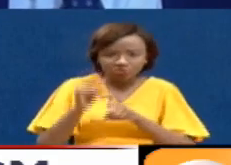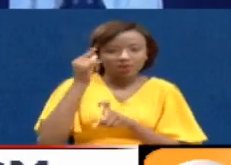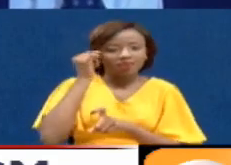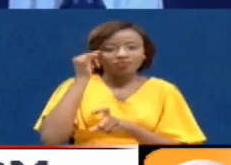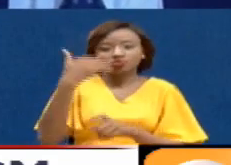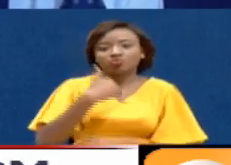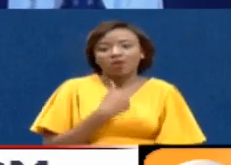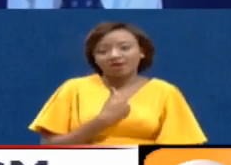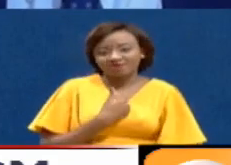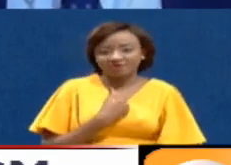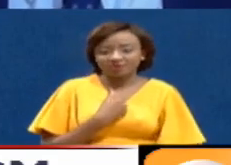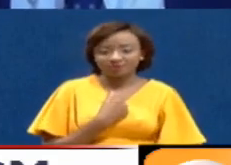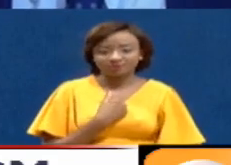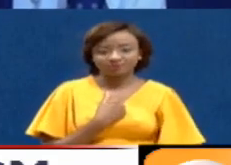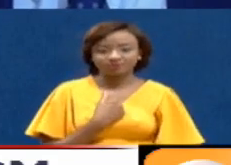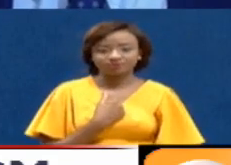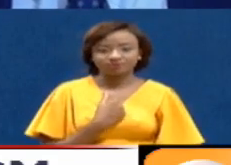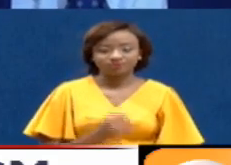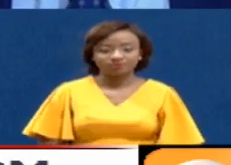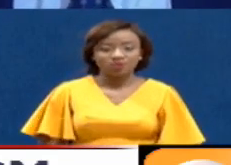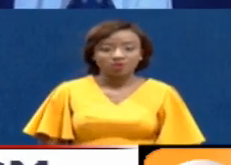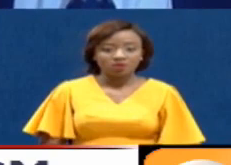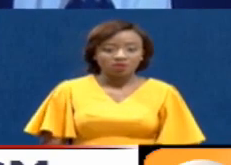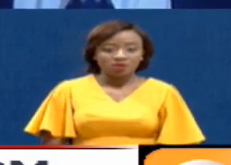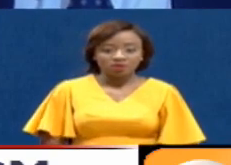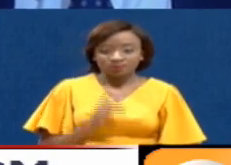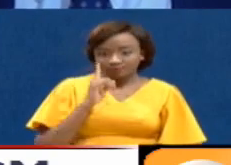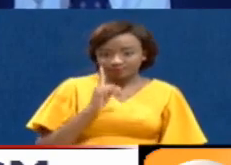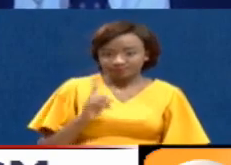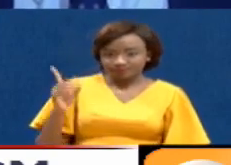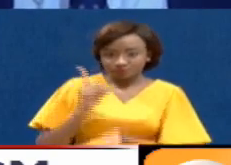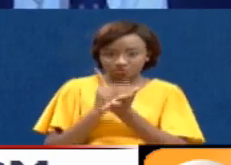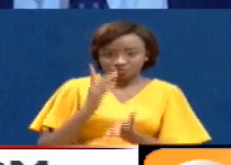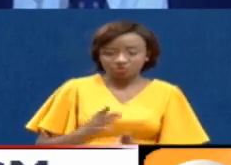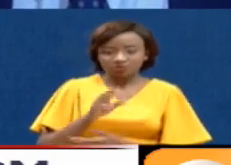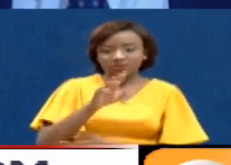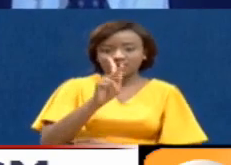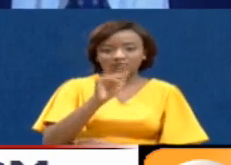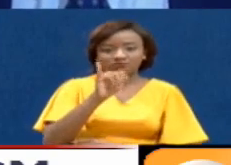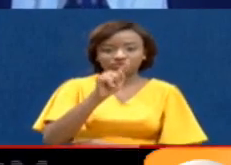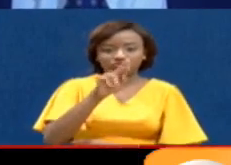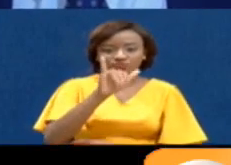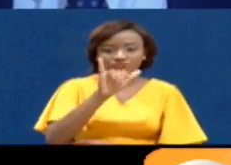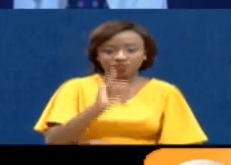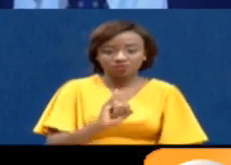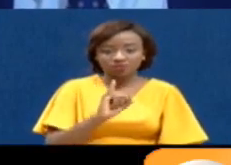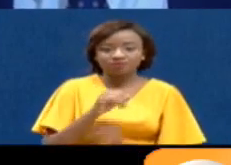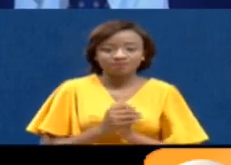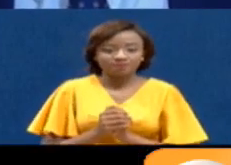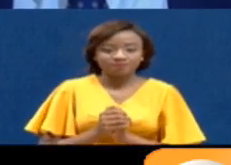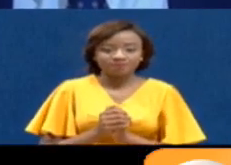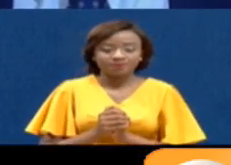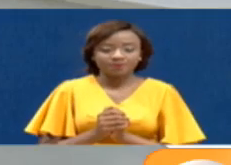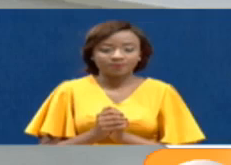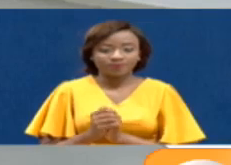that you have posed this evening on Newsnight. We are speaking to Dr. Mukhisa Kitui, the Secretary General of the United Nations Conference on